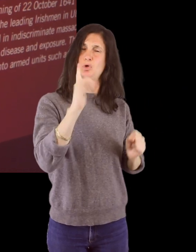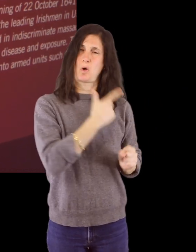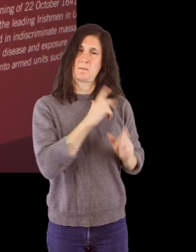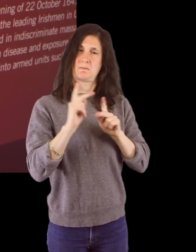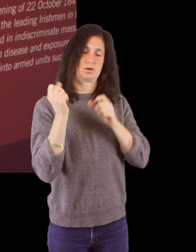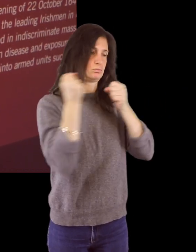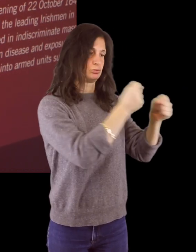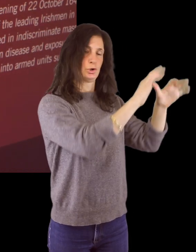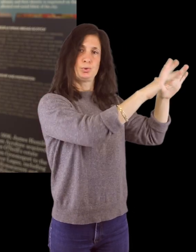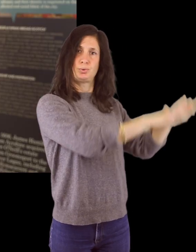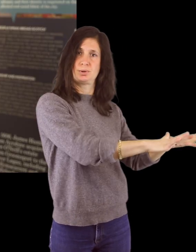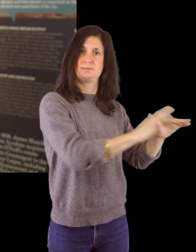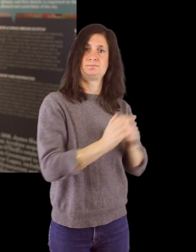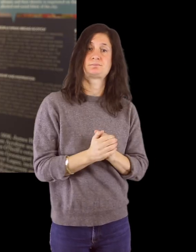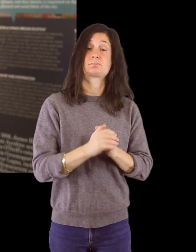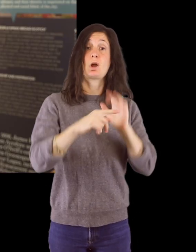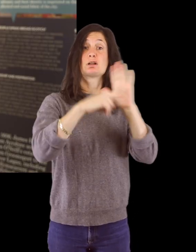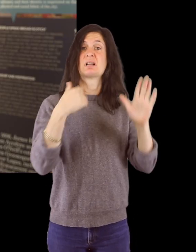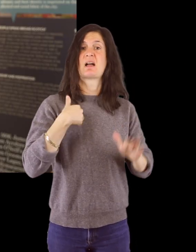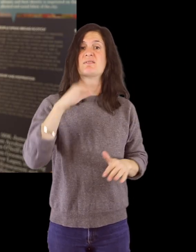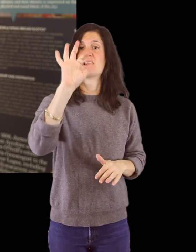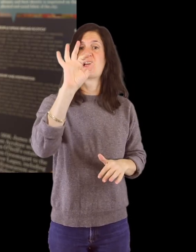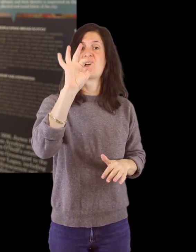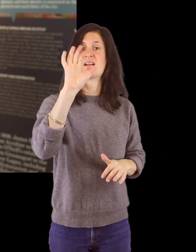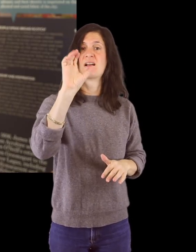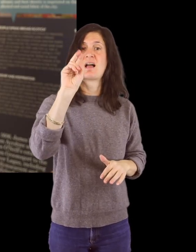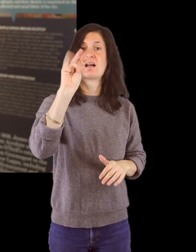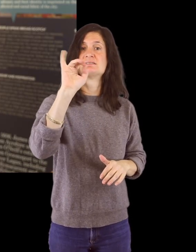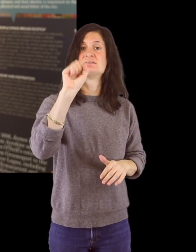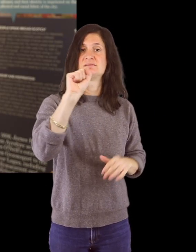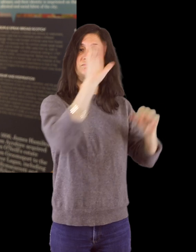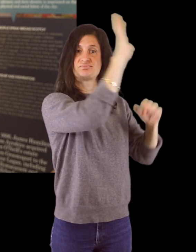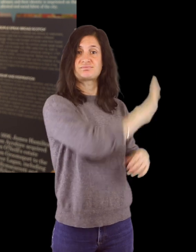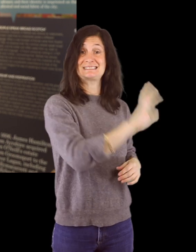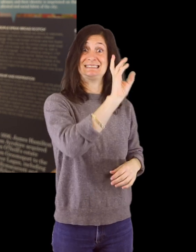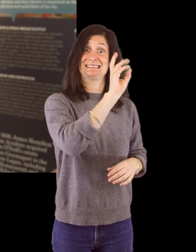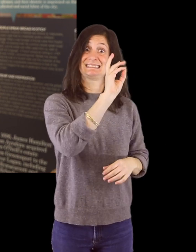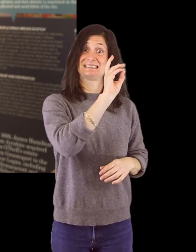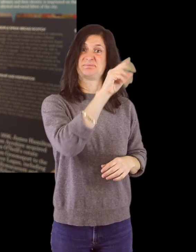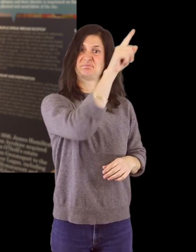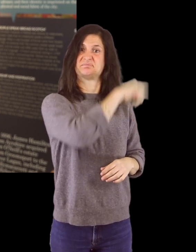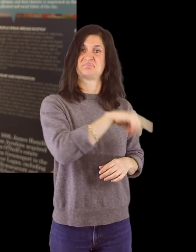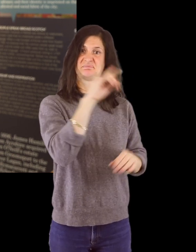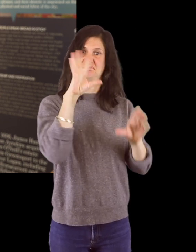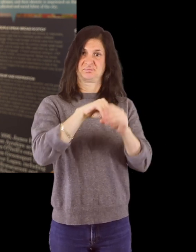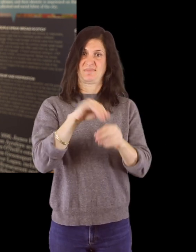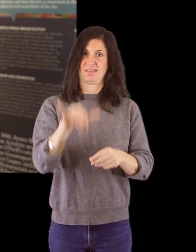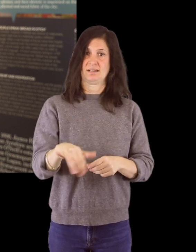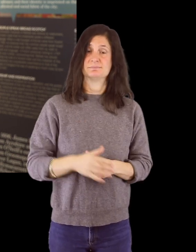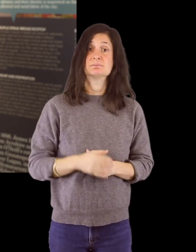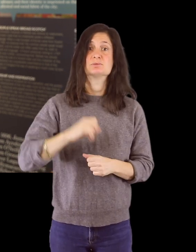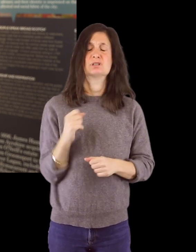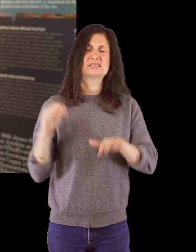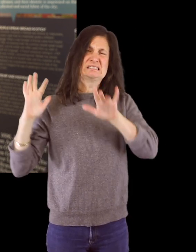all. Of the 9 counties of Ulster, 6 were included in the official plantation. The Scots